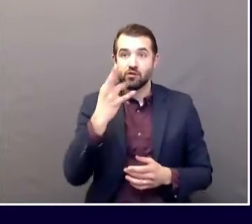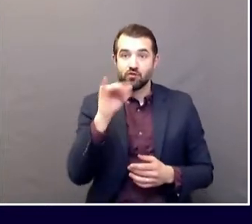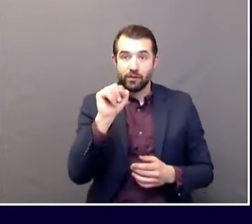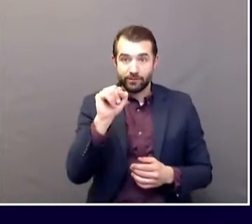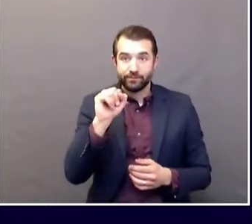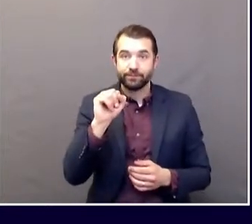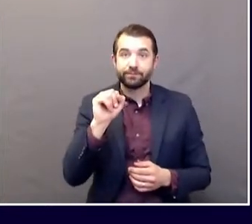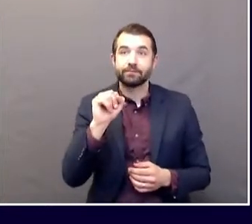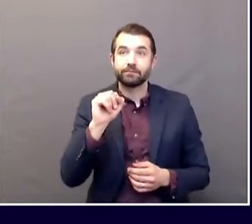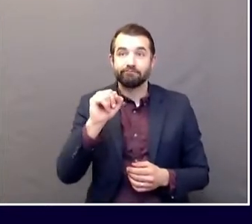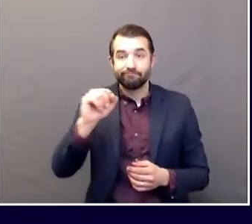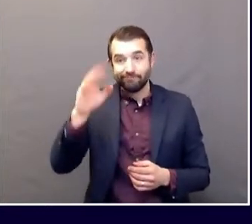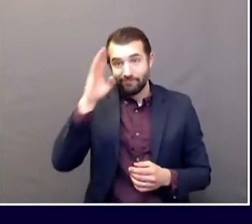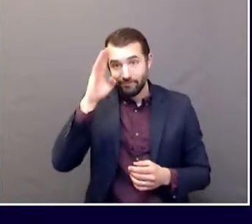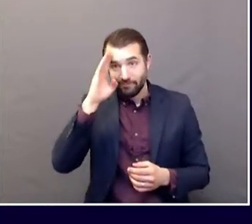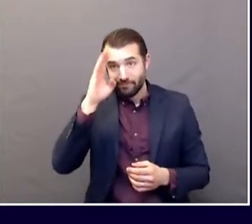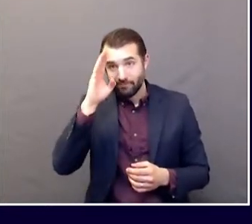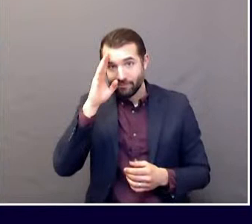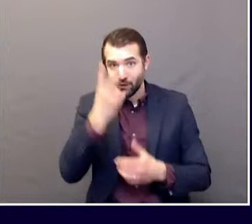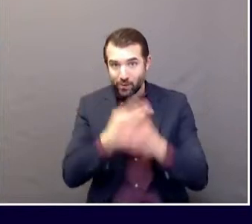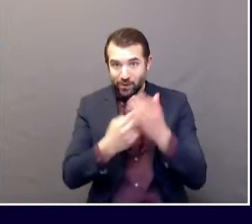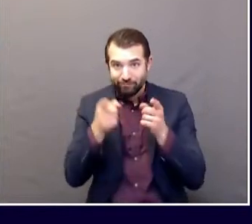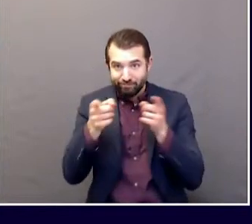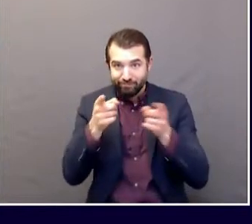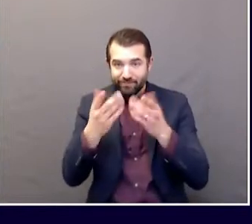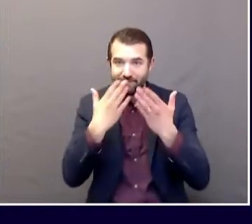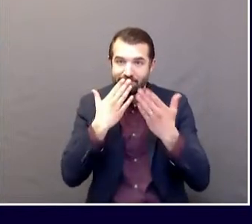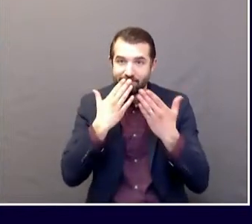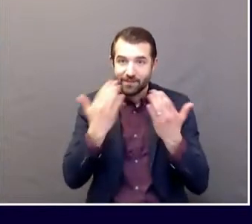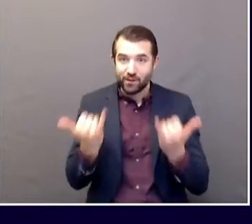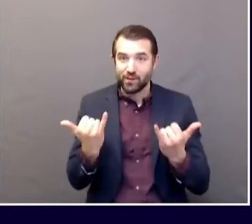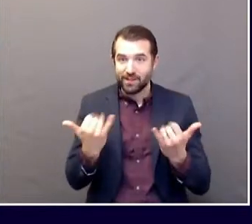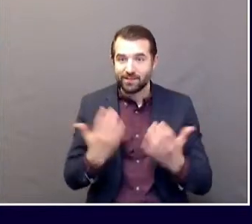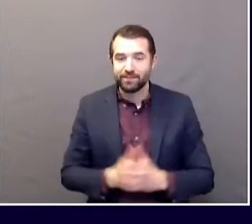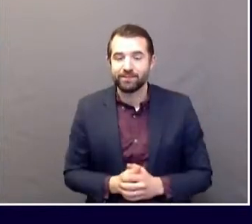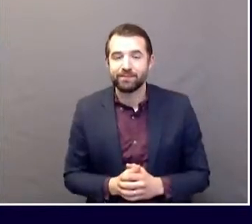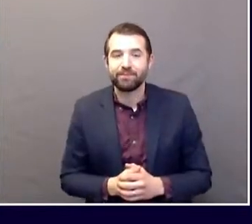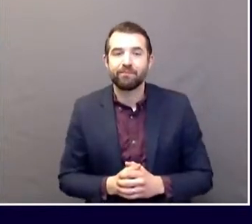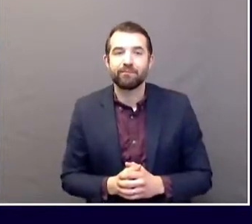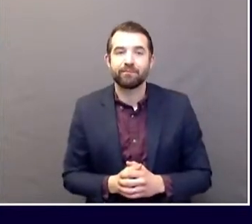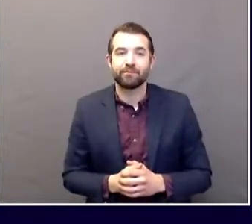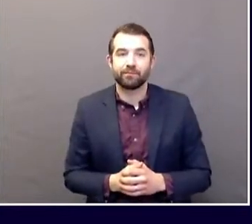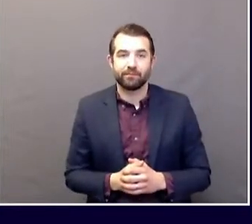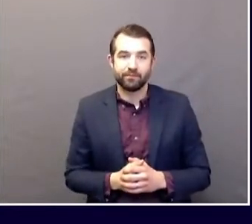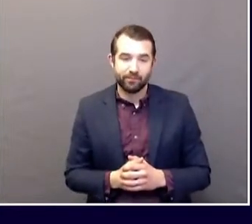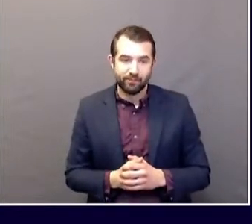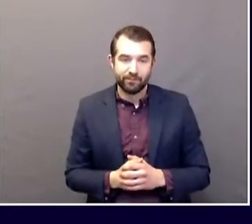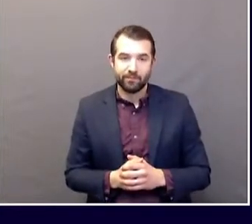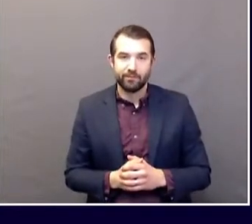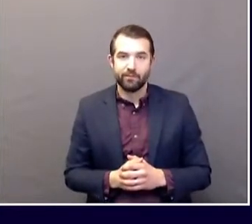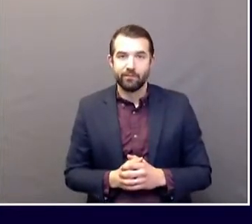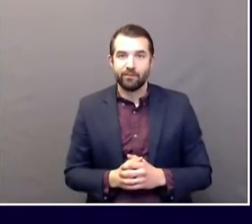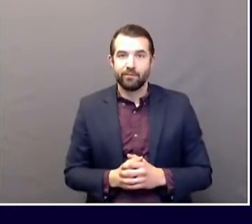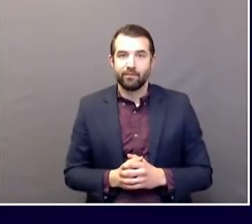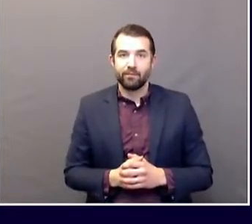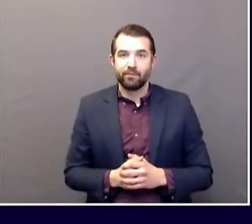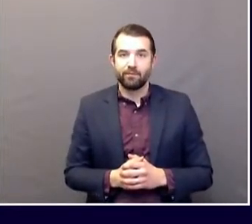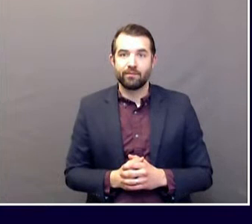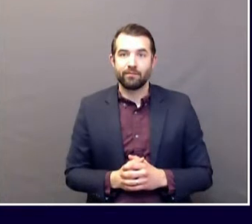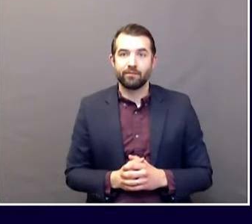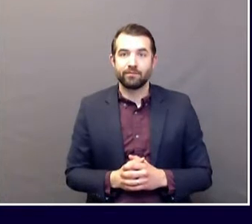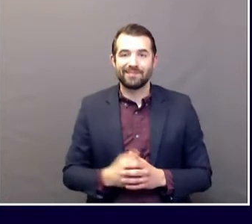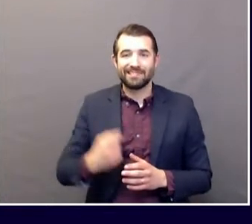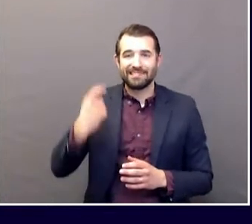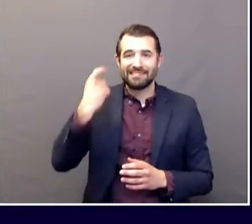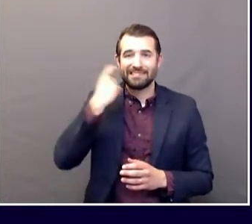Dr. Shah, Commissioner Lambrou. Thanks so much for taking our questions. And pardon me, given the new information that was just announced about the CVS doses,